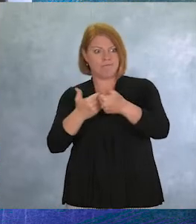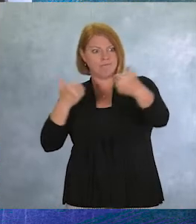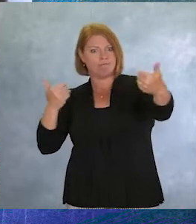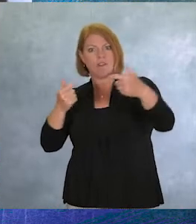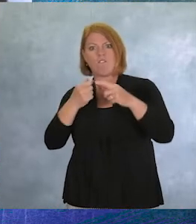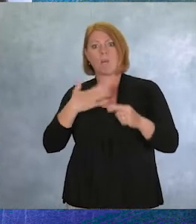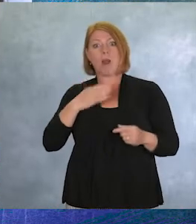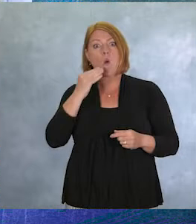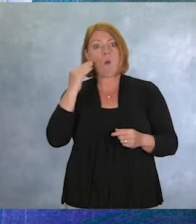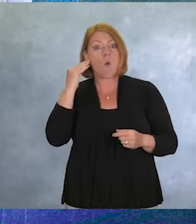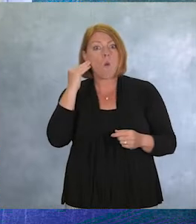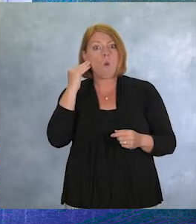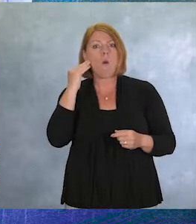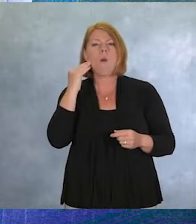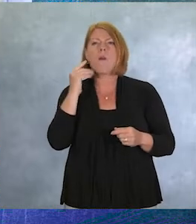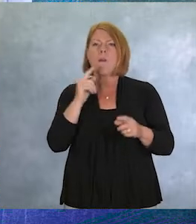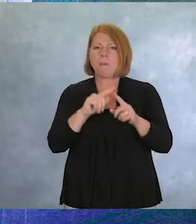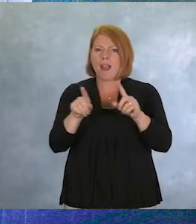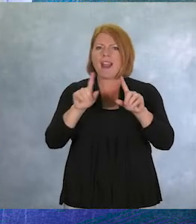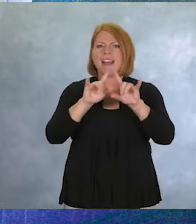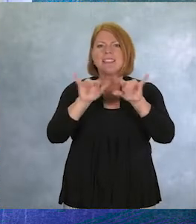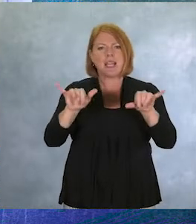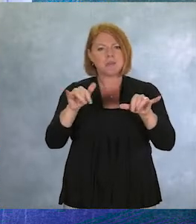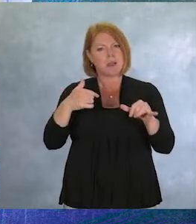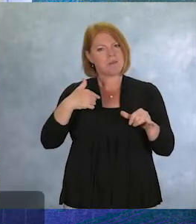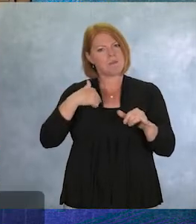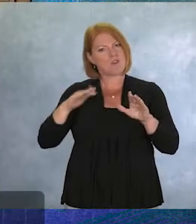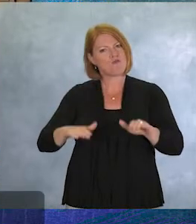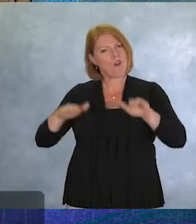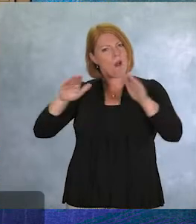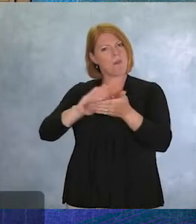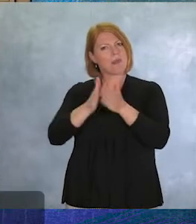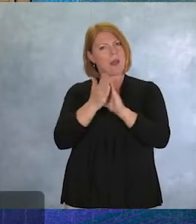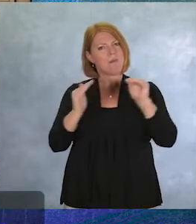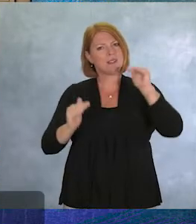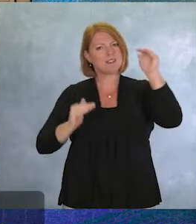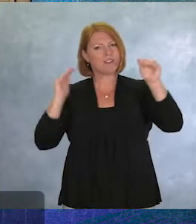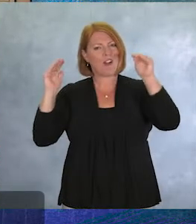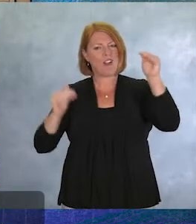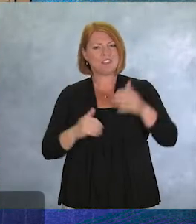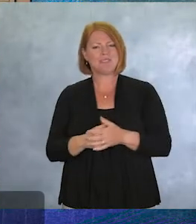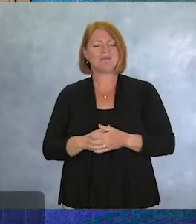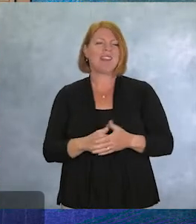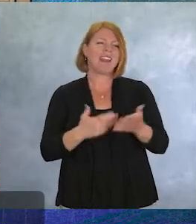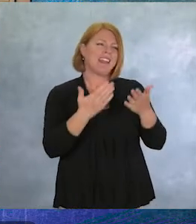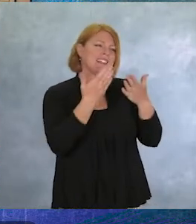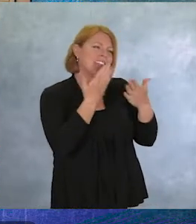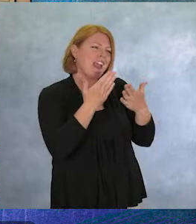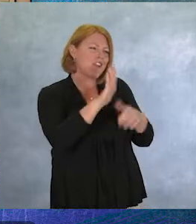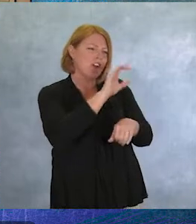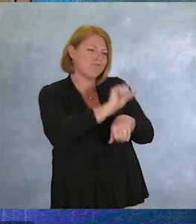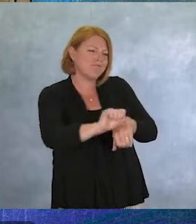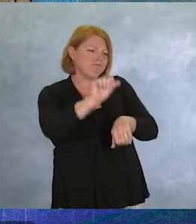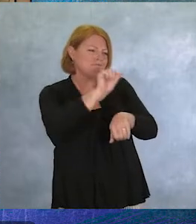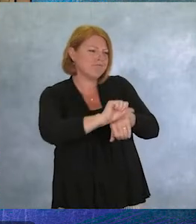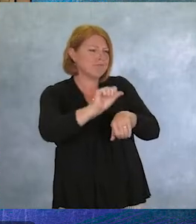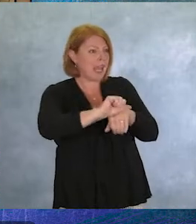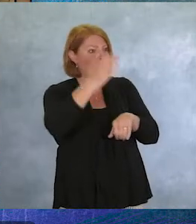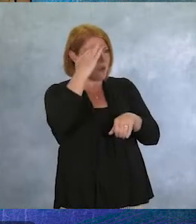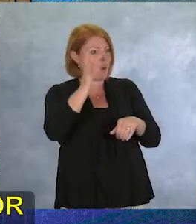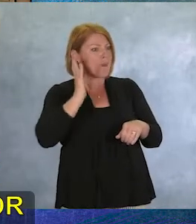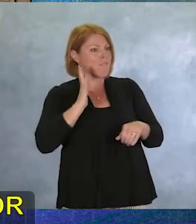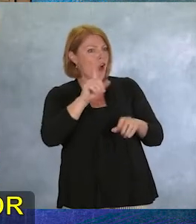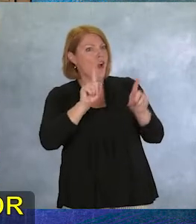but I'm also growing up as an adult. Thank you for all of your hard work and for being, I know you started out as a